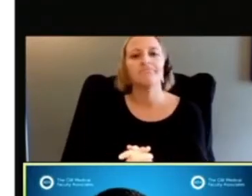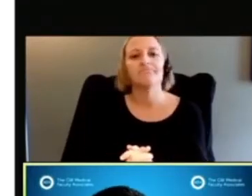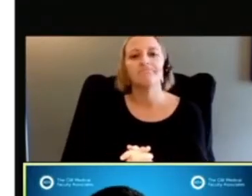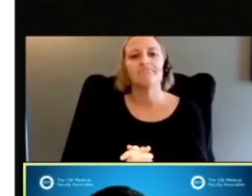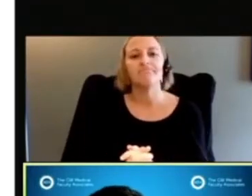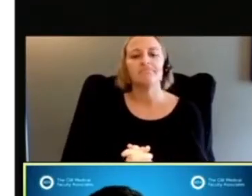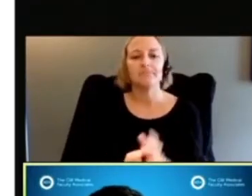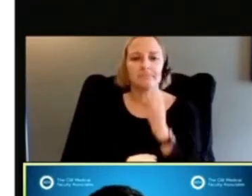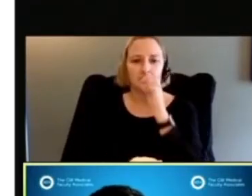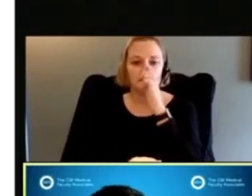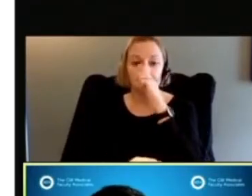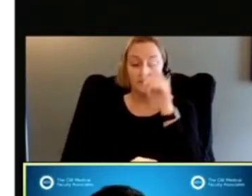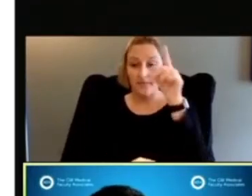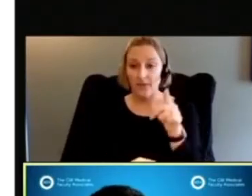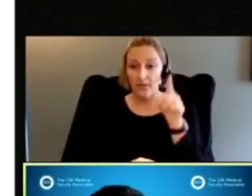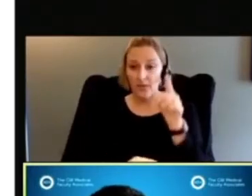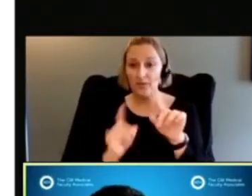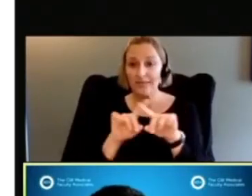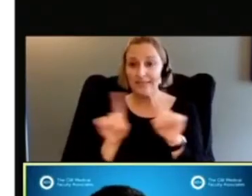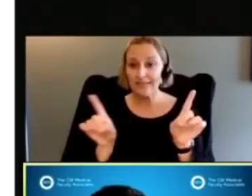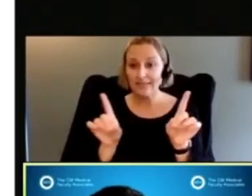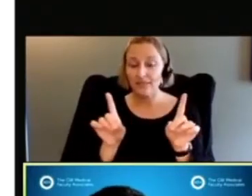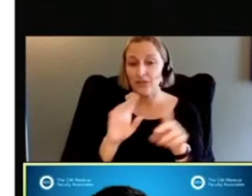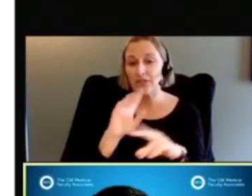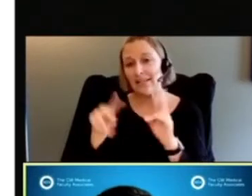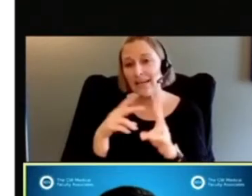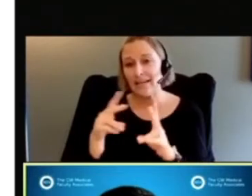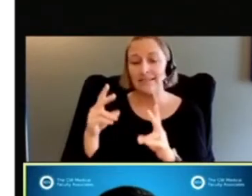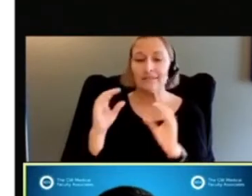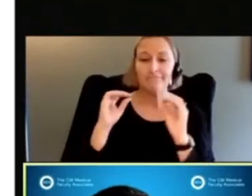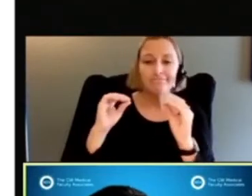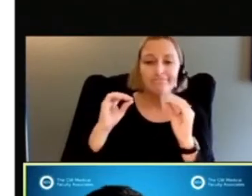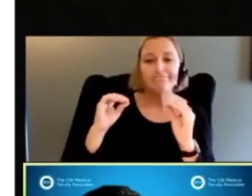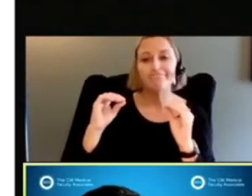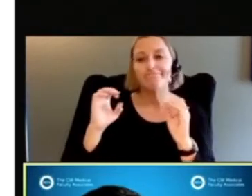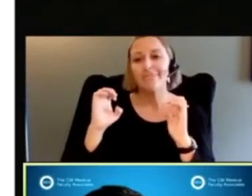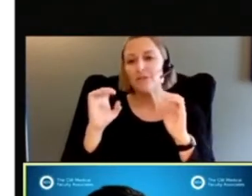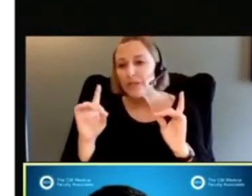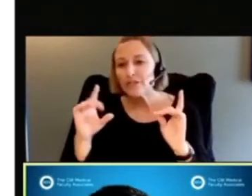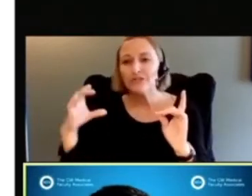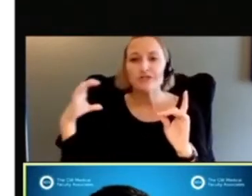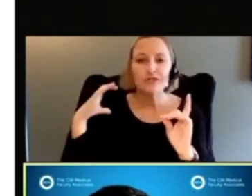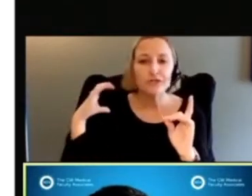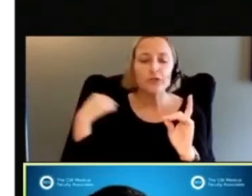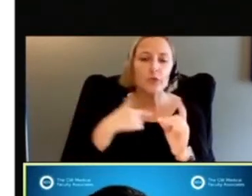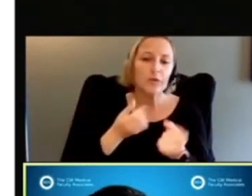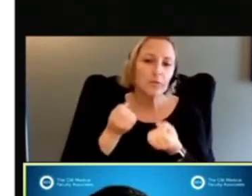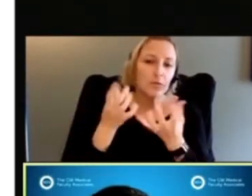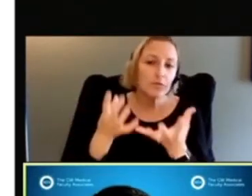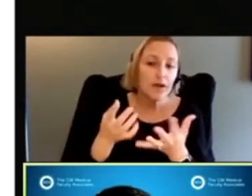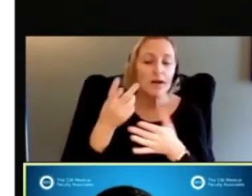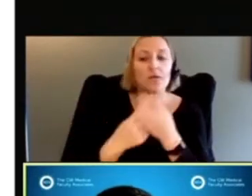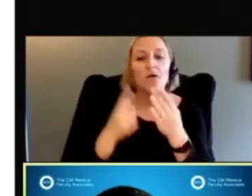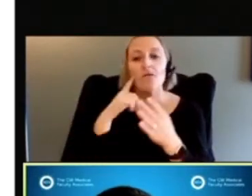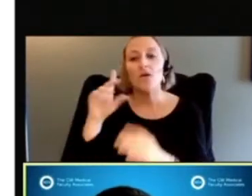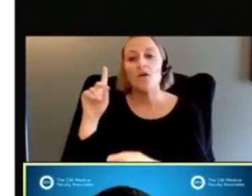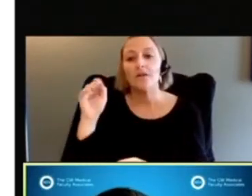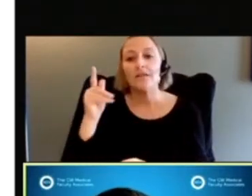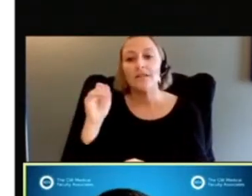So these are some of the types of coaching that we provided, both on digital health applications